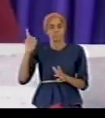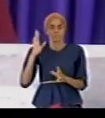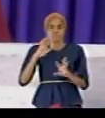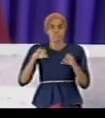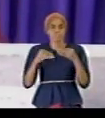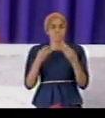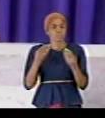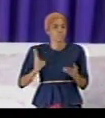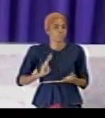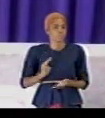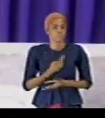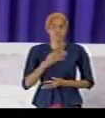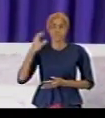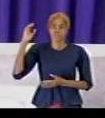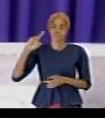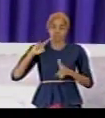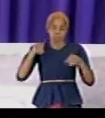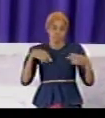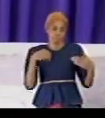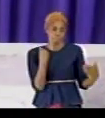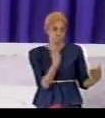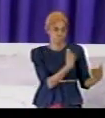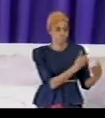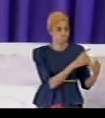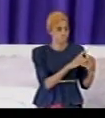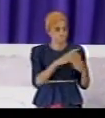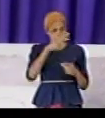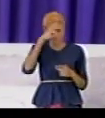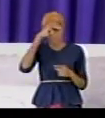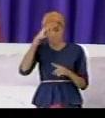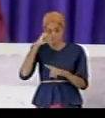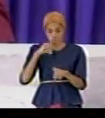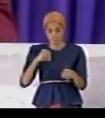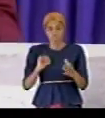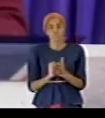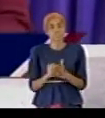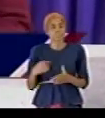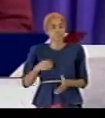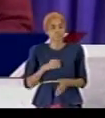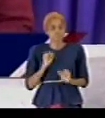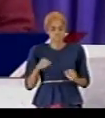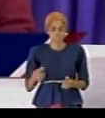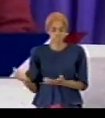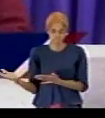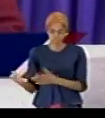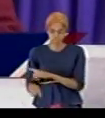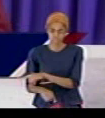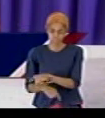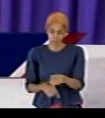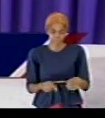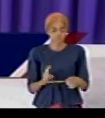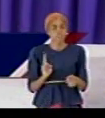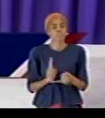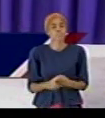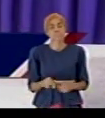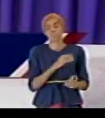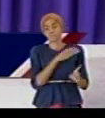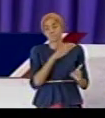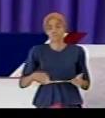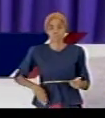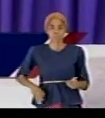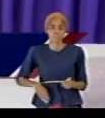go closer to them so we can bring them to Christ. He spake